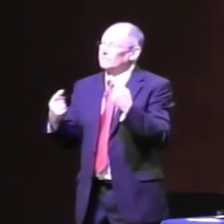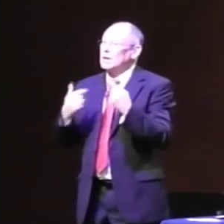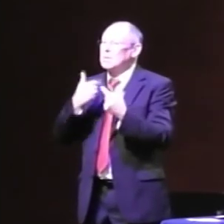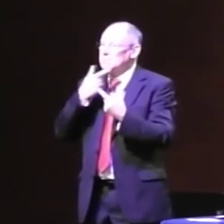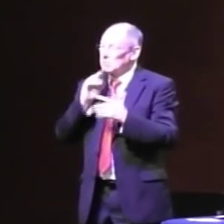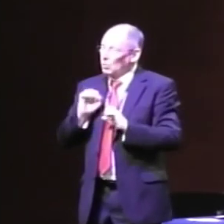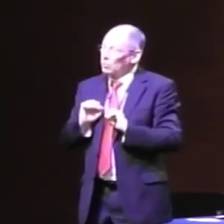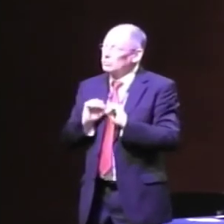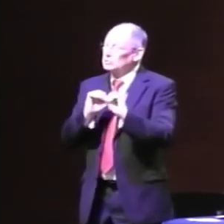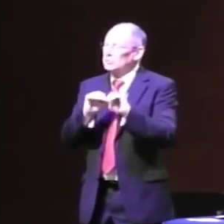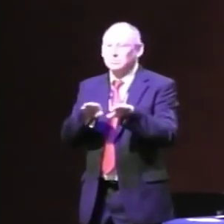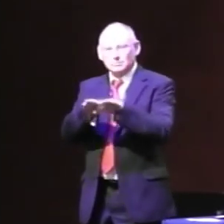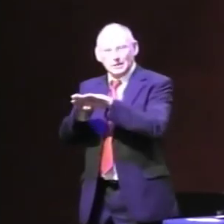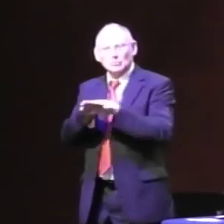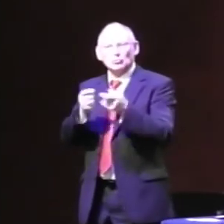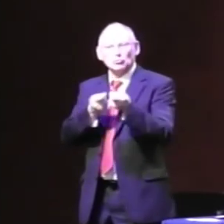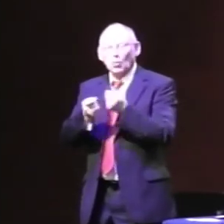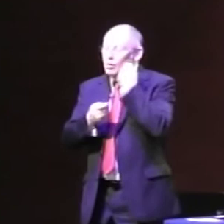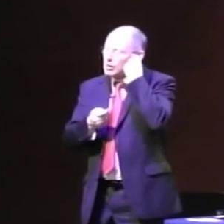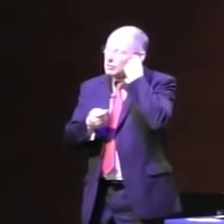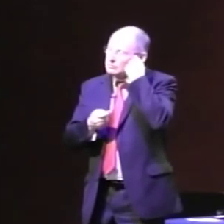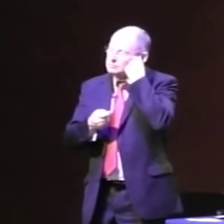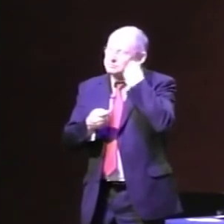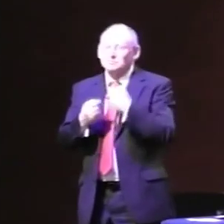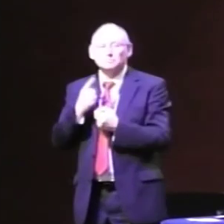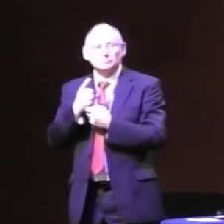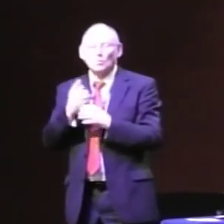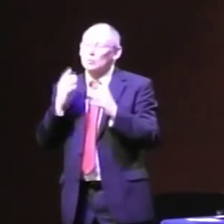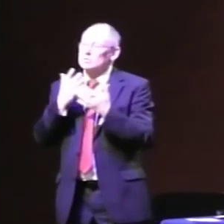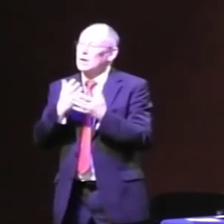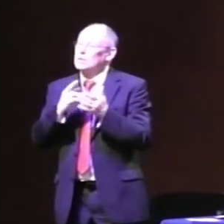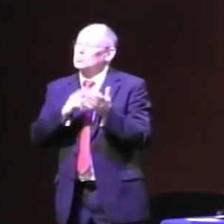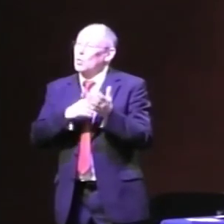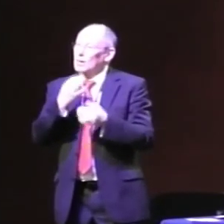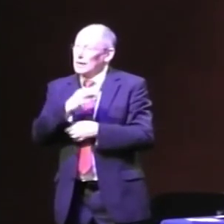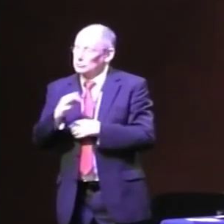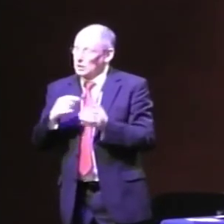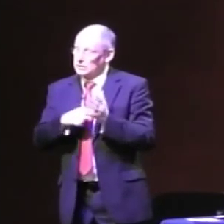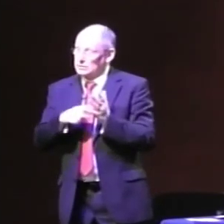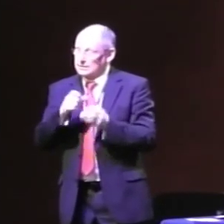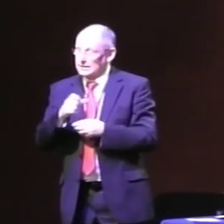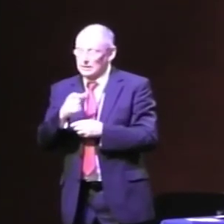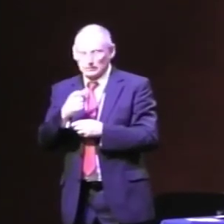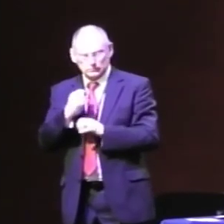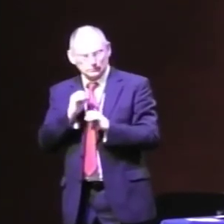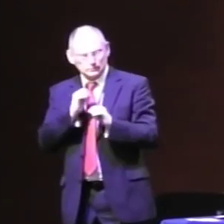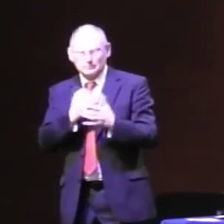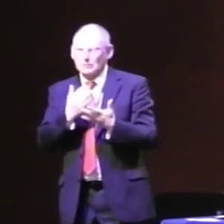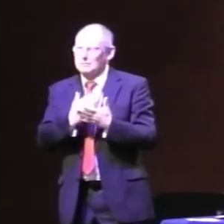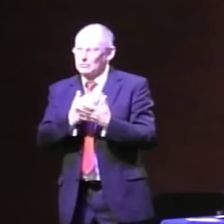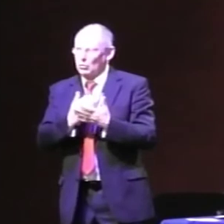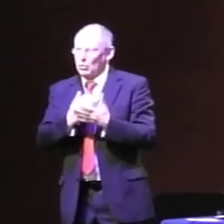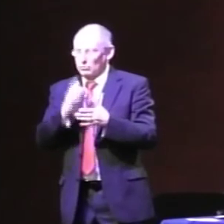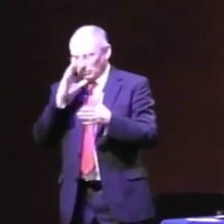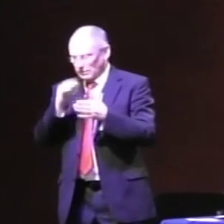ownership and democratic control. The concern that North Lanarkshire TUC has is not based on experiences